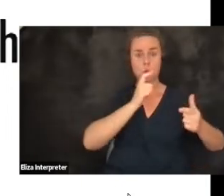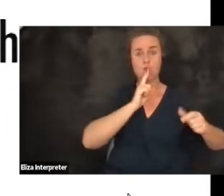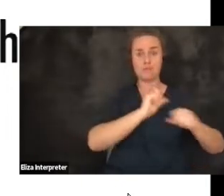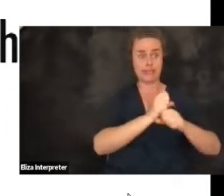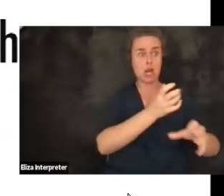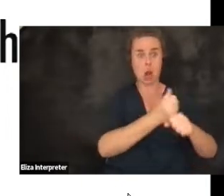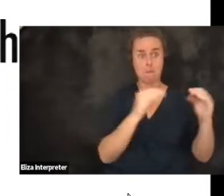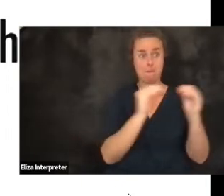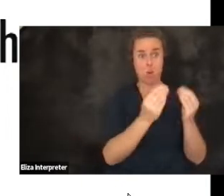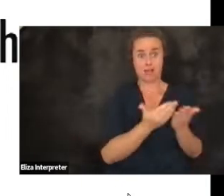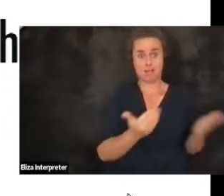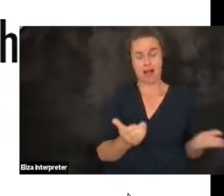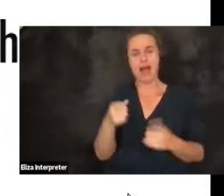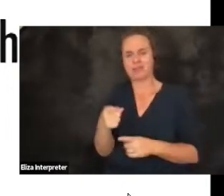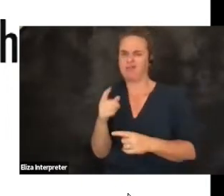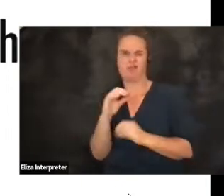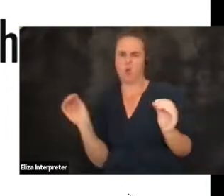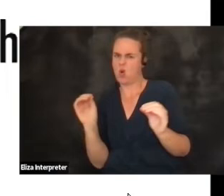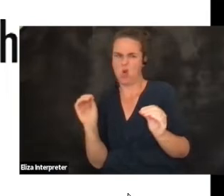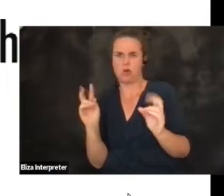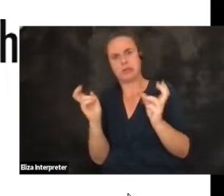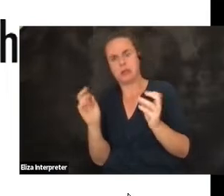were huge differences.